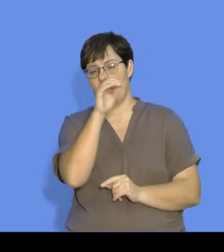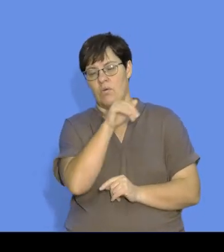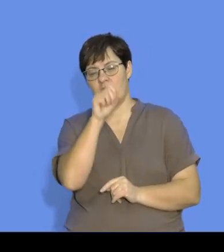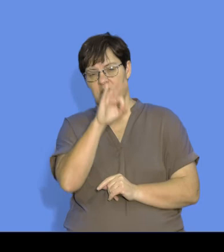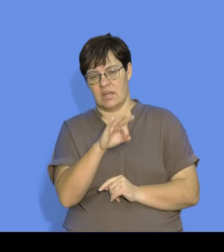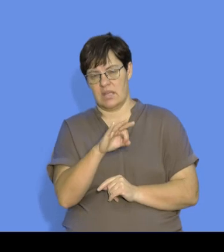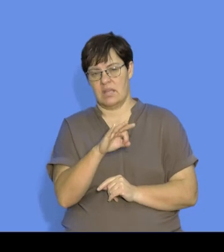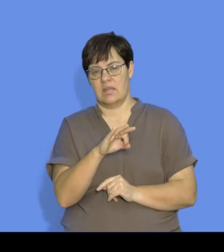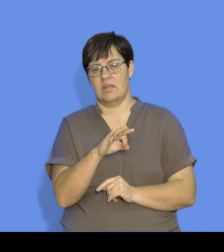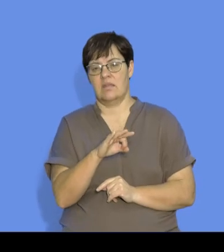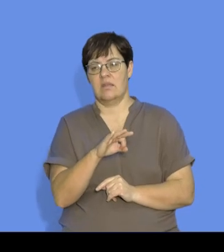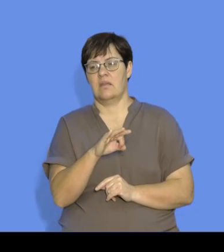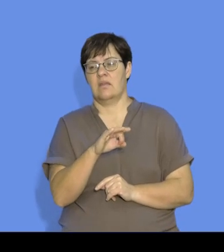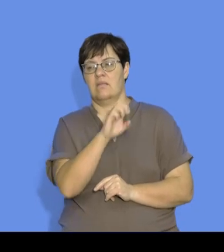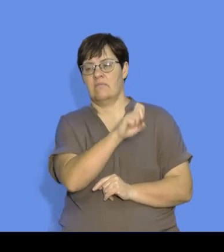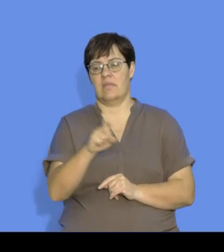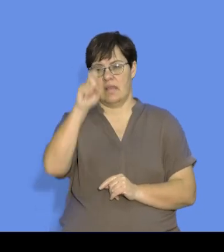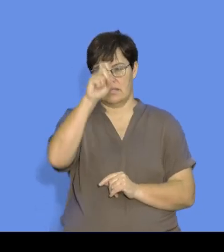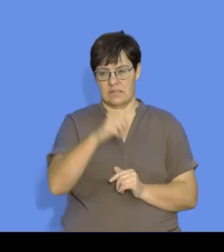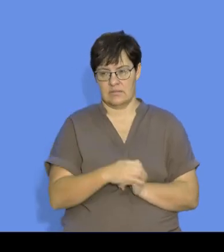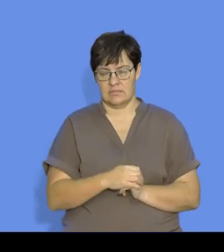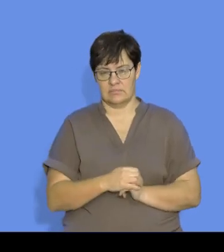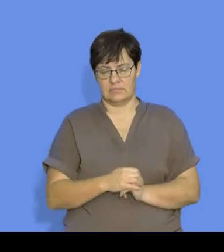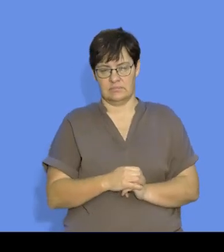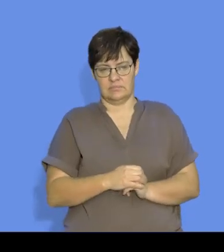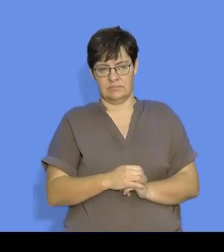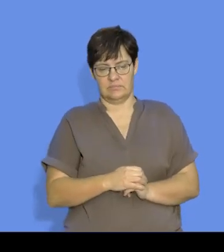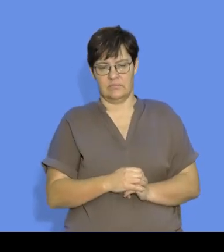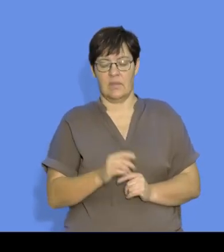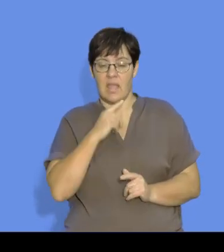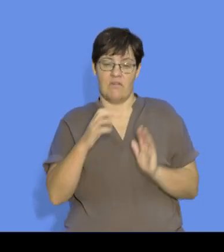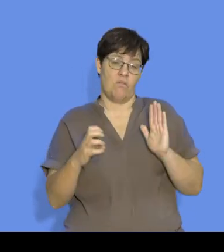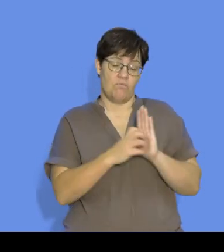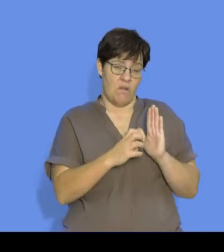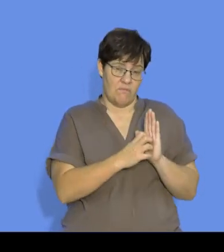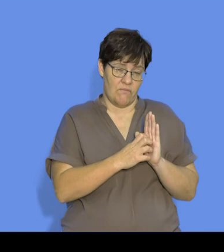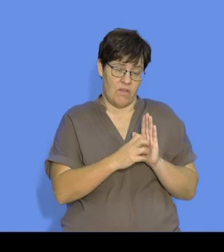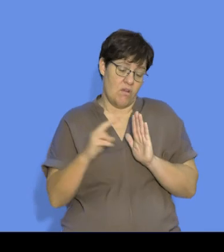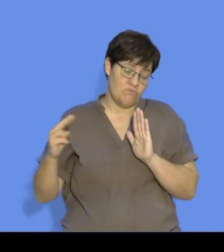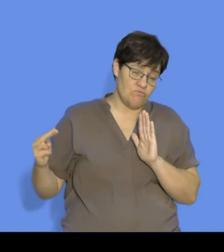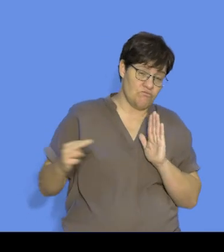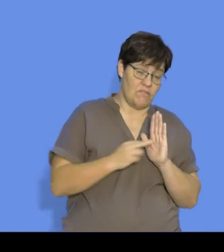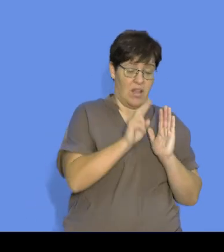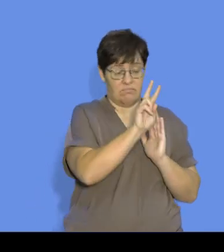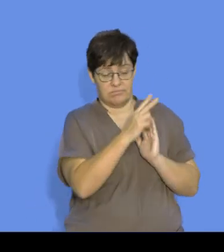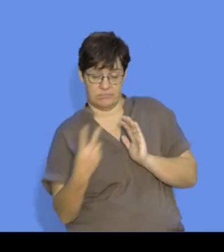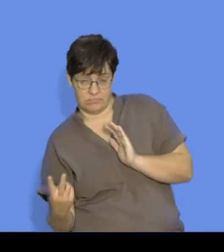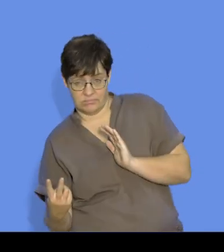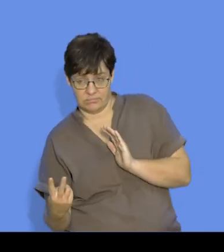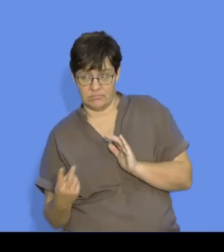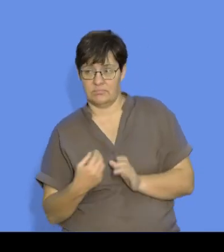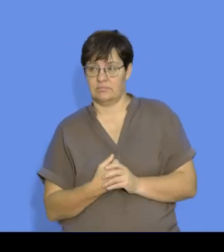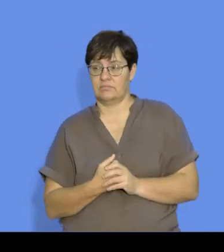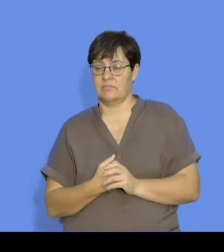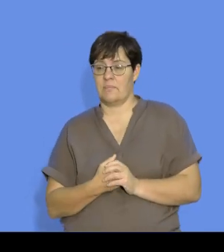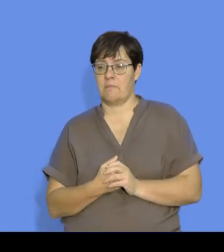1 over 3 to the exponent of x. Now, if the graph is reflected, right,